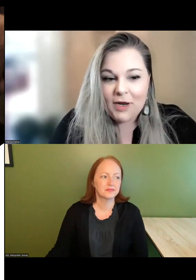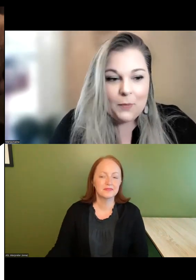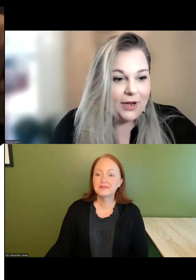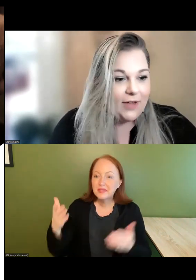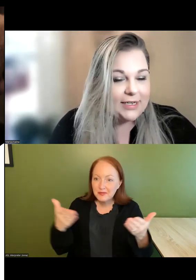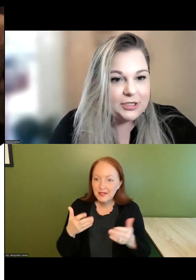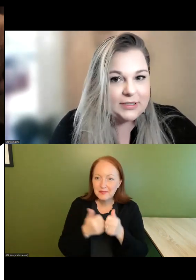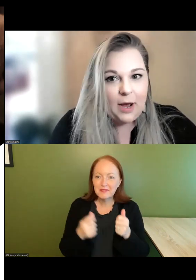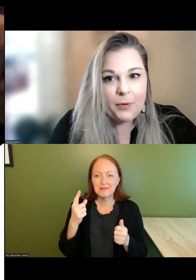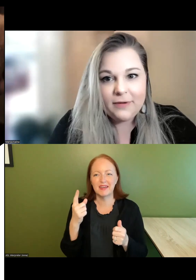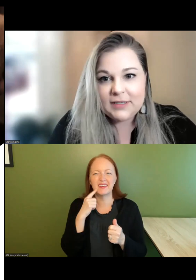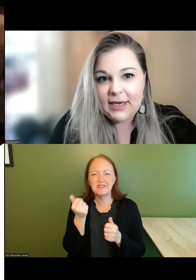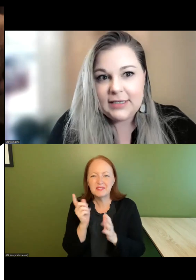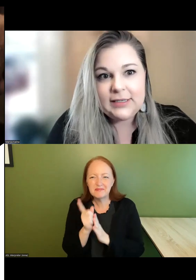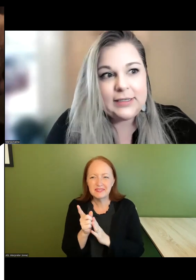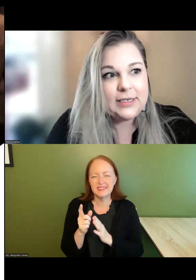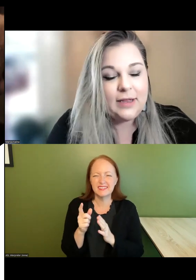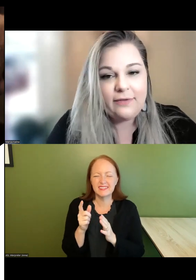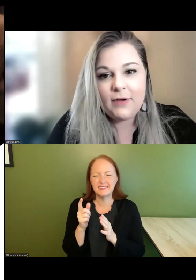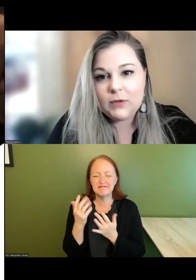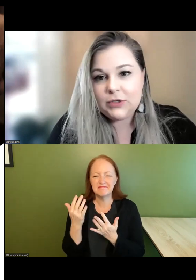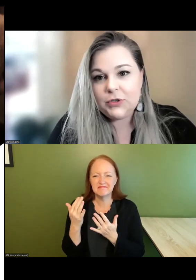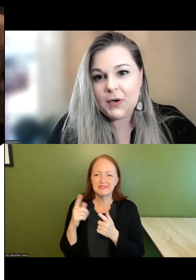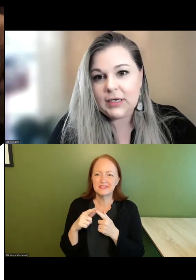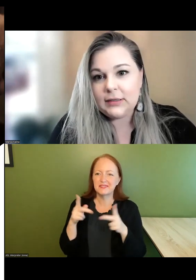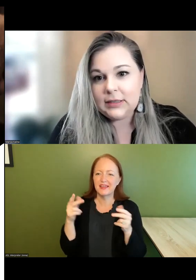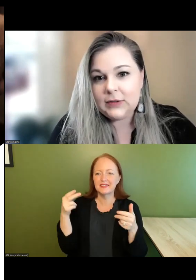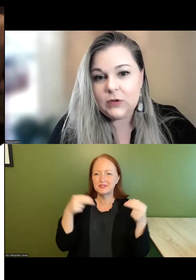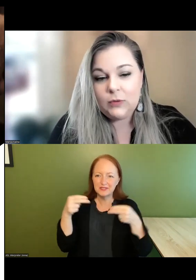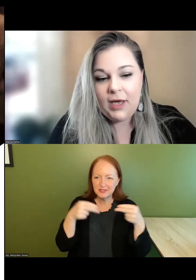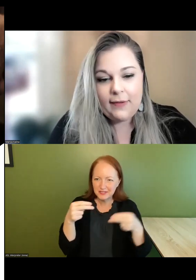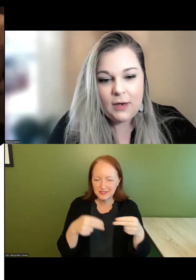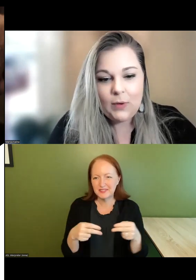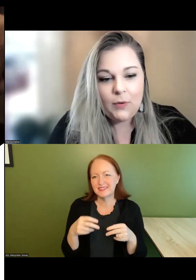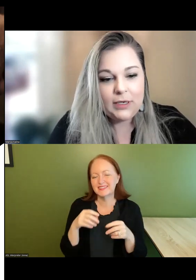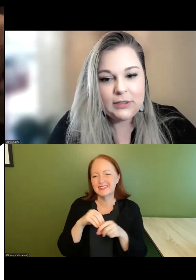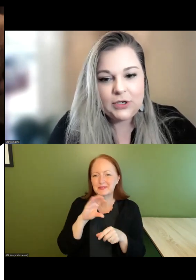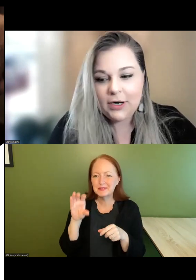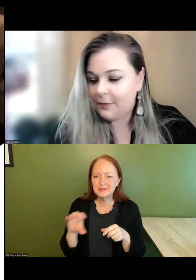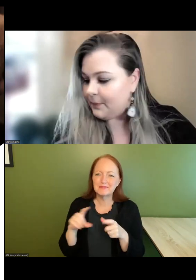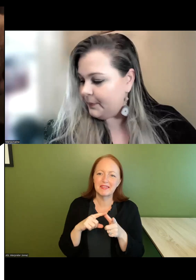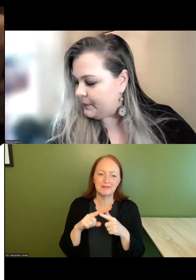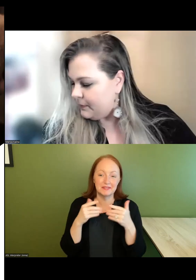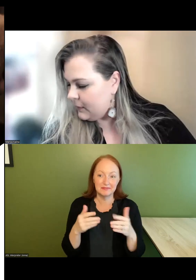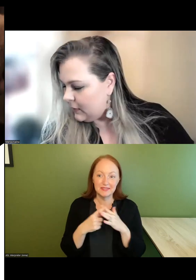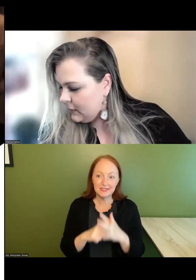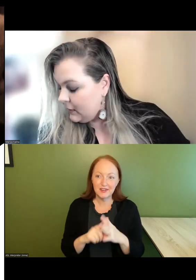Welcome, everybody. We're giving it just a couple of seconds to let folks join us in Zoom, and then we will get started.